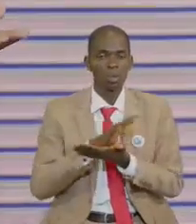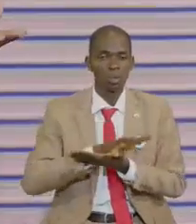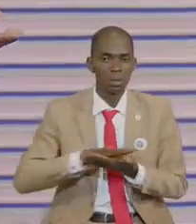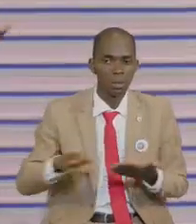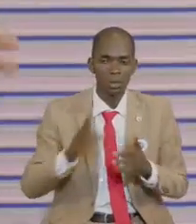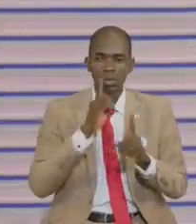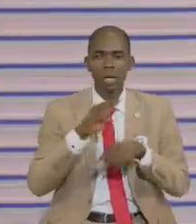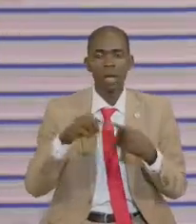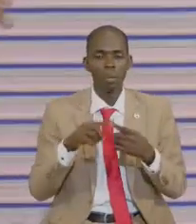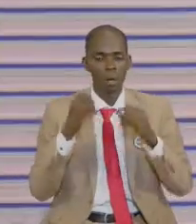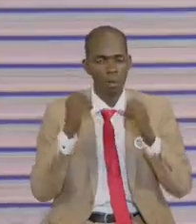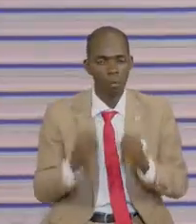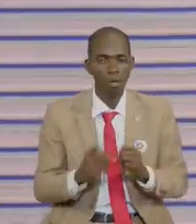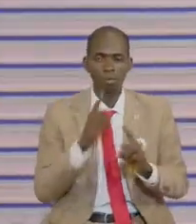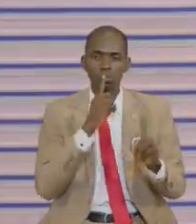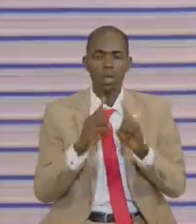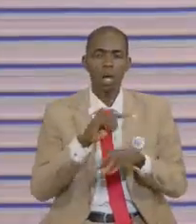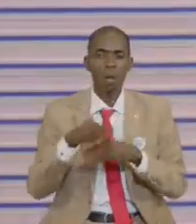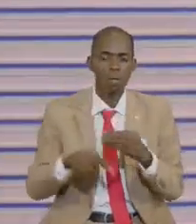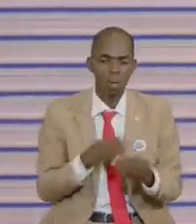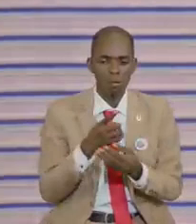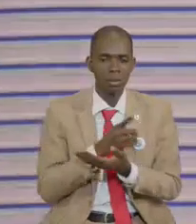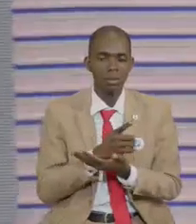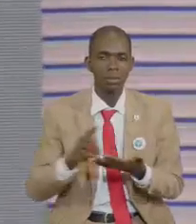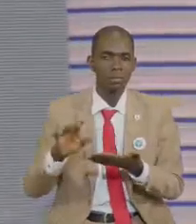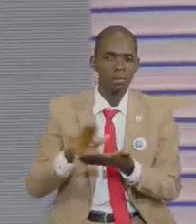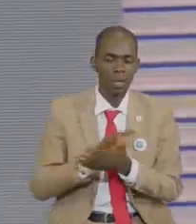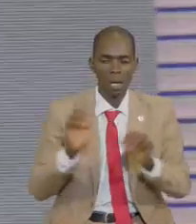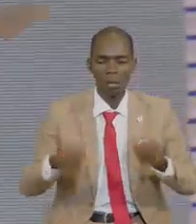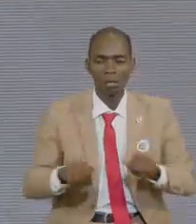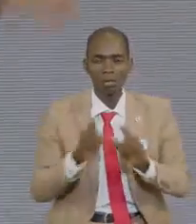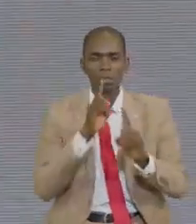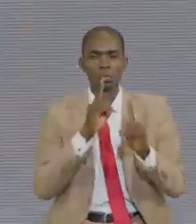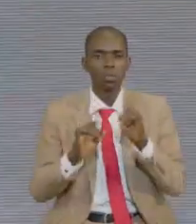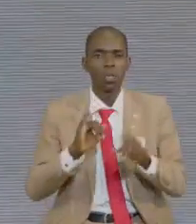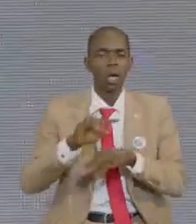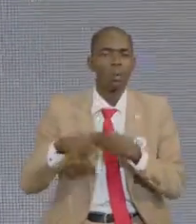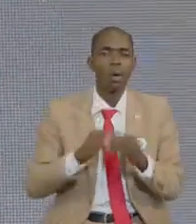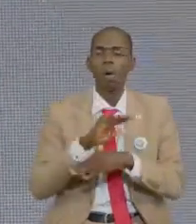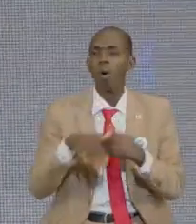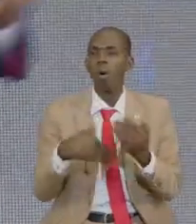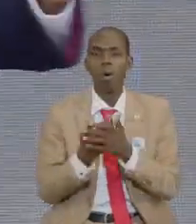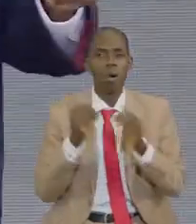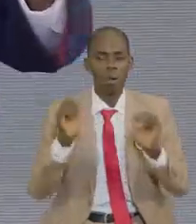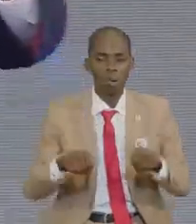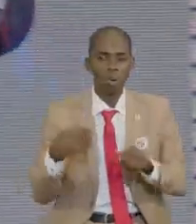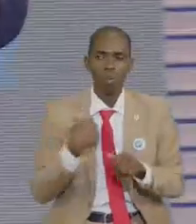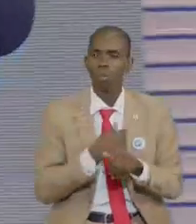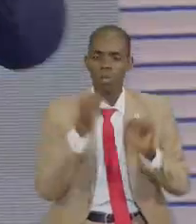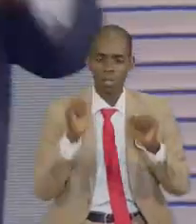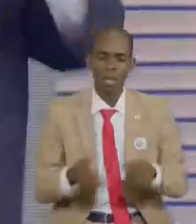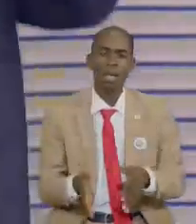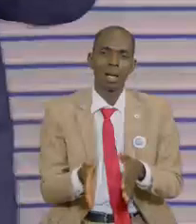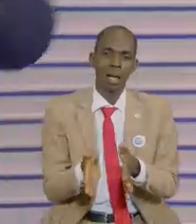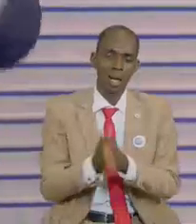of power. He's talking of divine ability. He's talking about all possibilities we can have in Christ. And